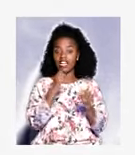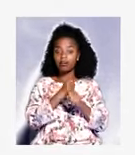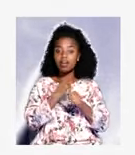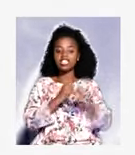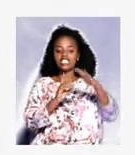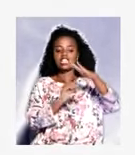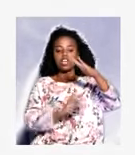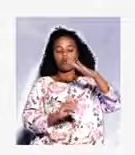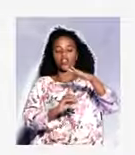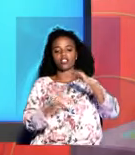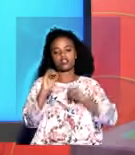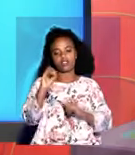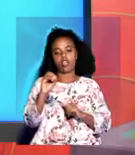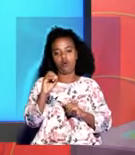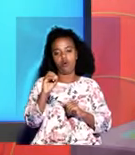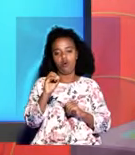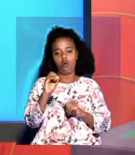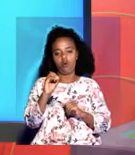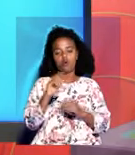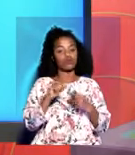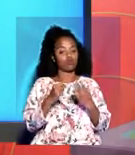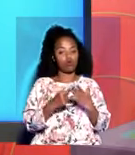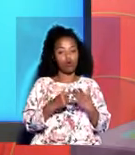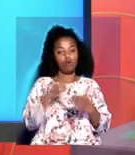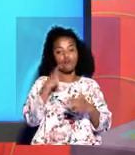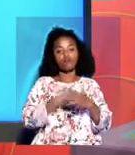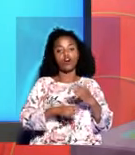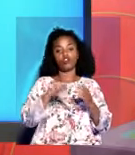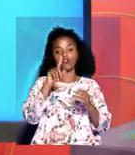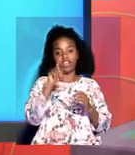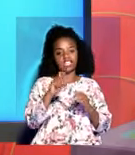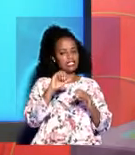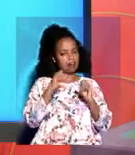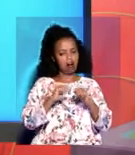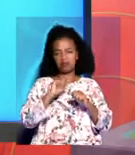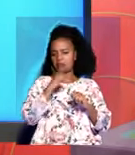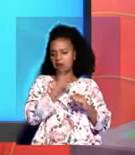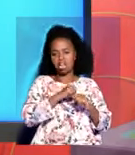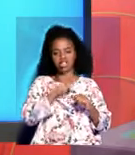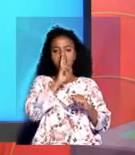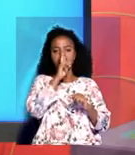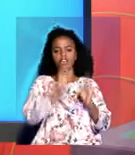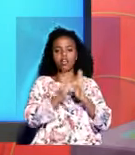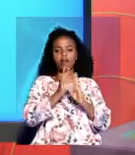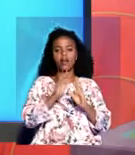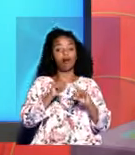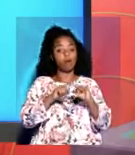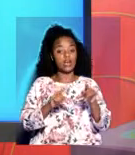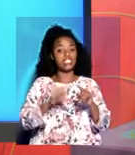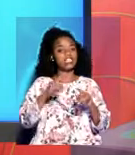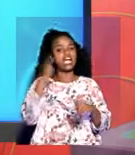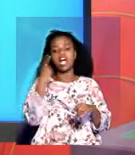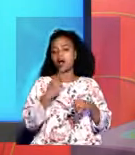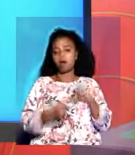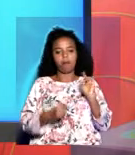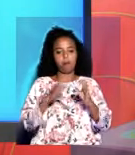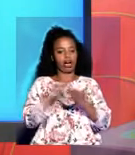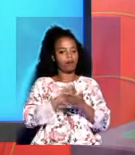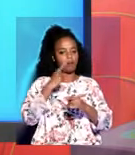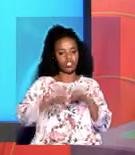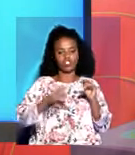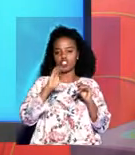the denominator 0. So the value of x can be any real number, but it cannot take 0 or minus